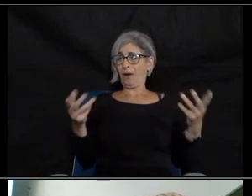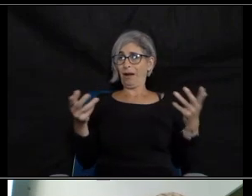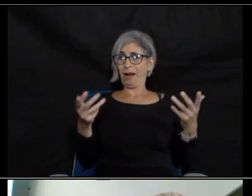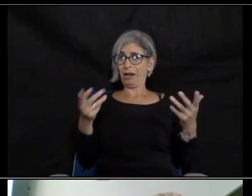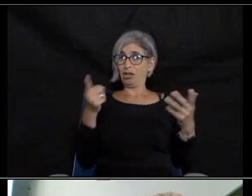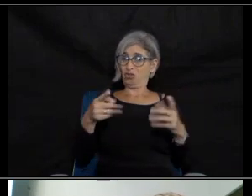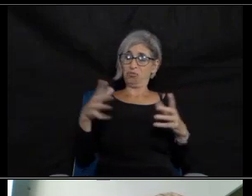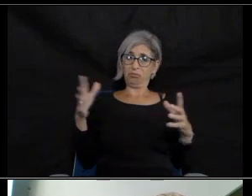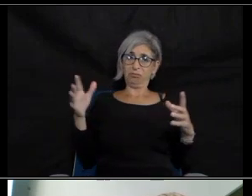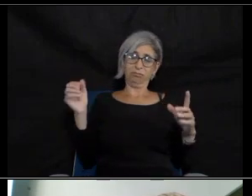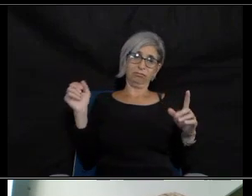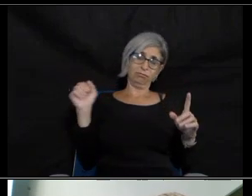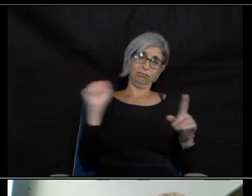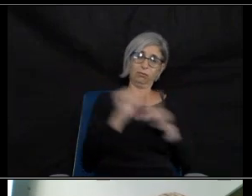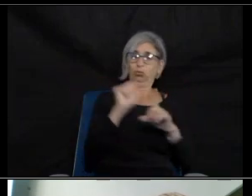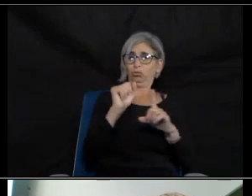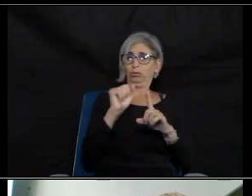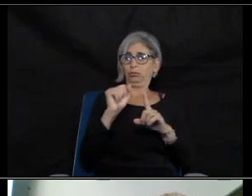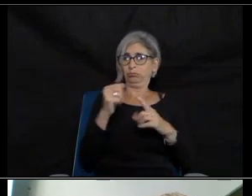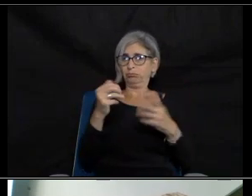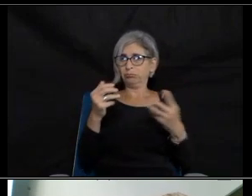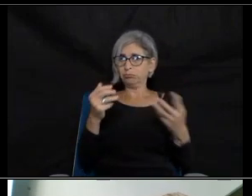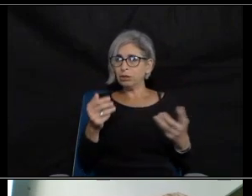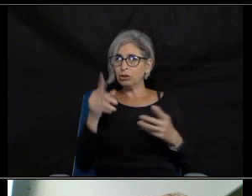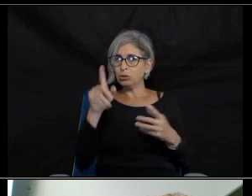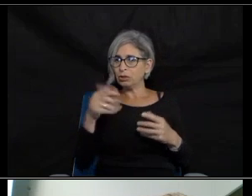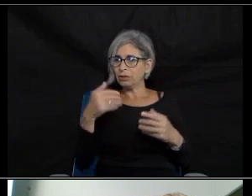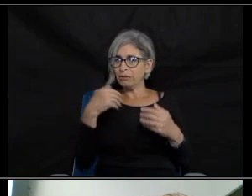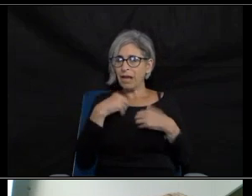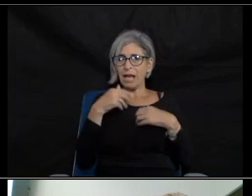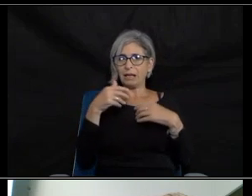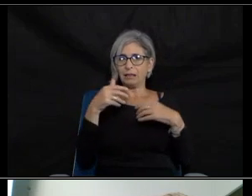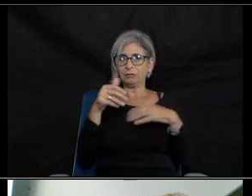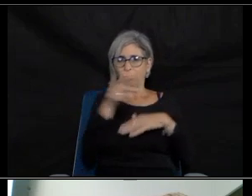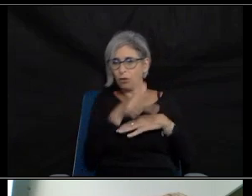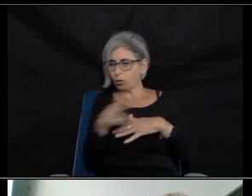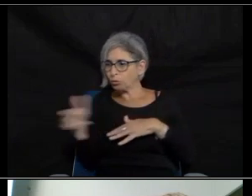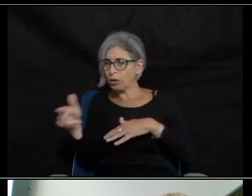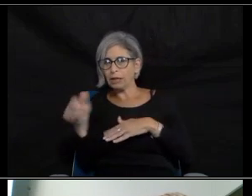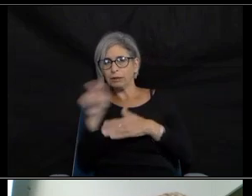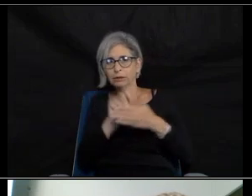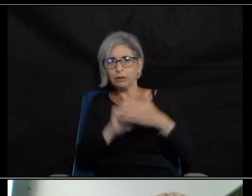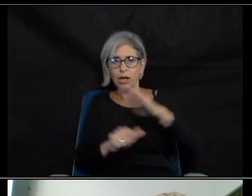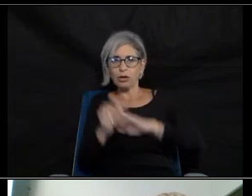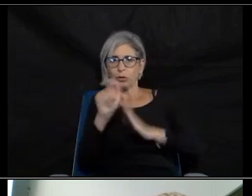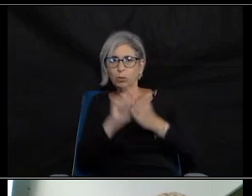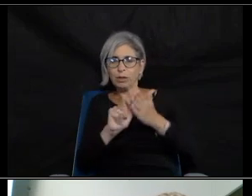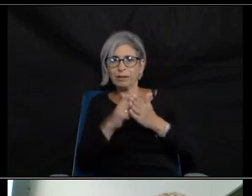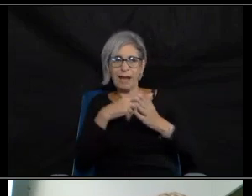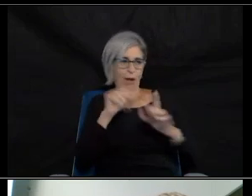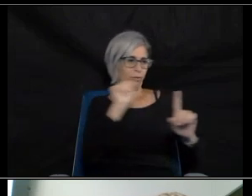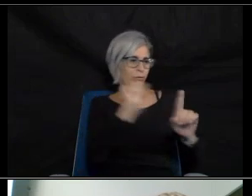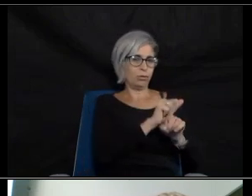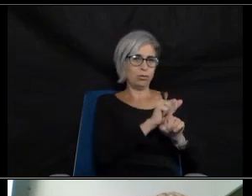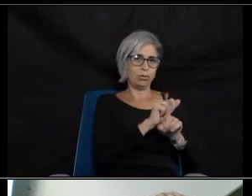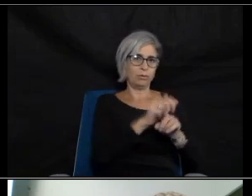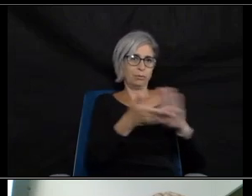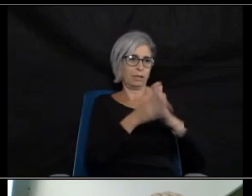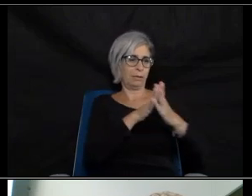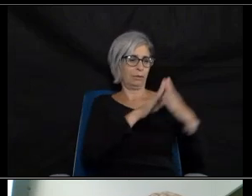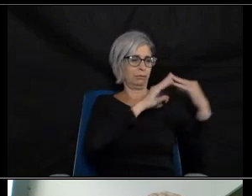duped into a situation where you could have had your garages underwritten the way they should have been. I was duped into becoming responsible